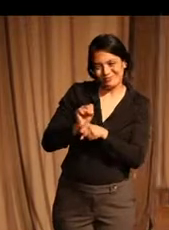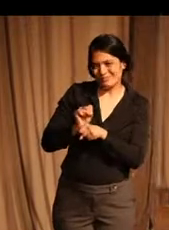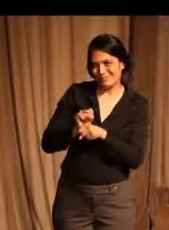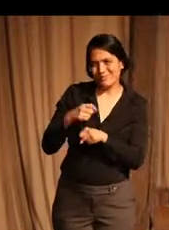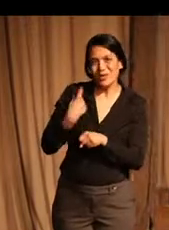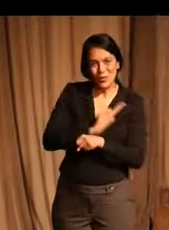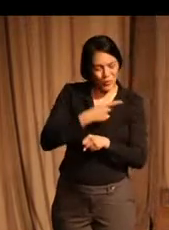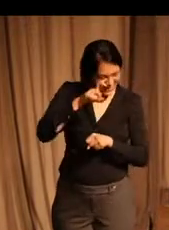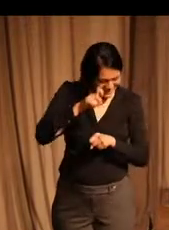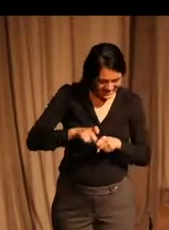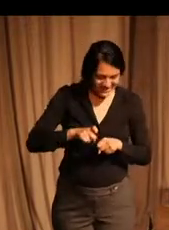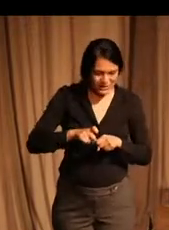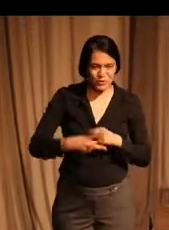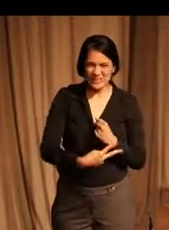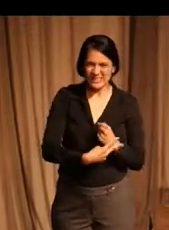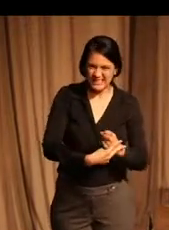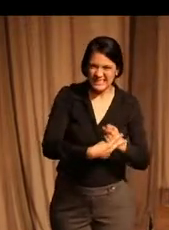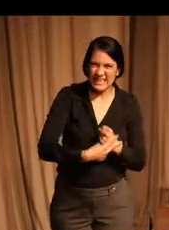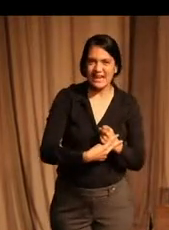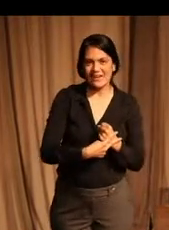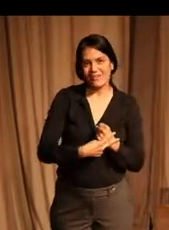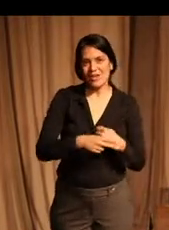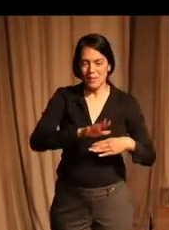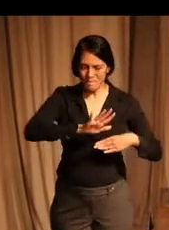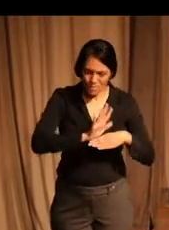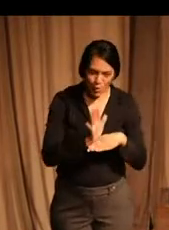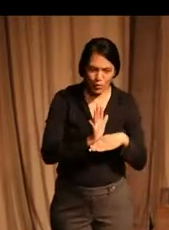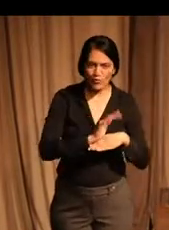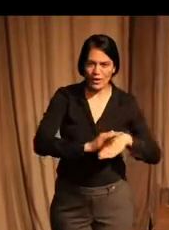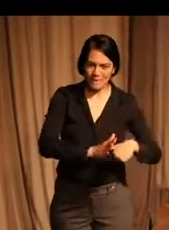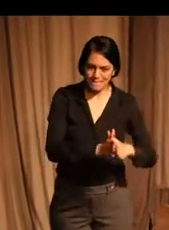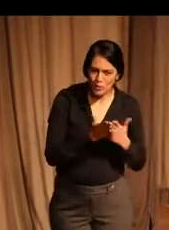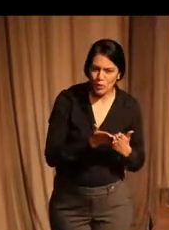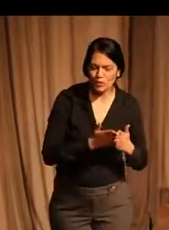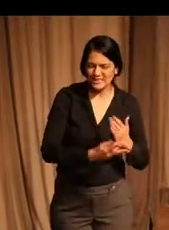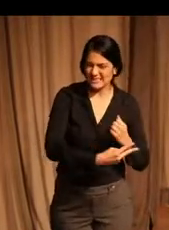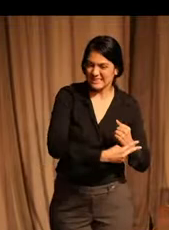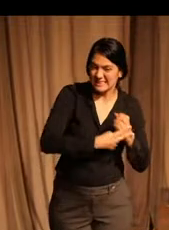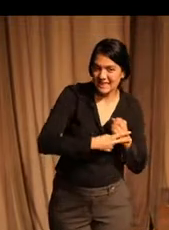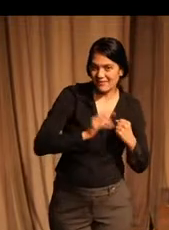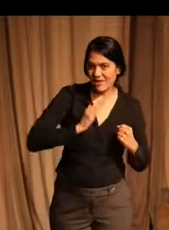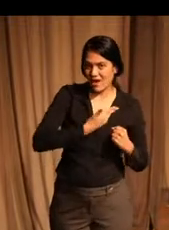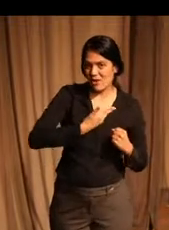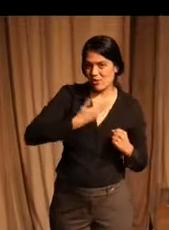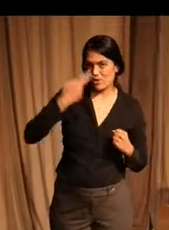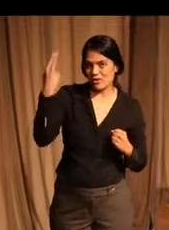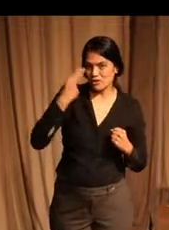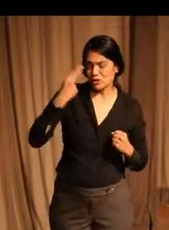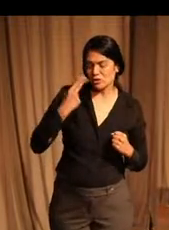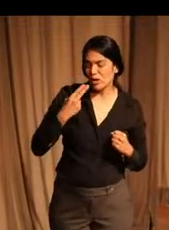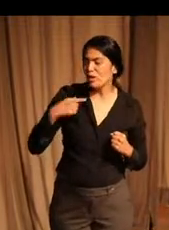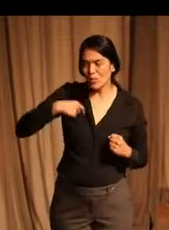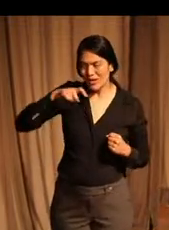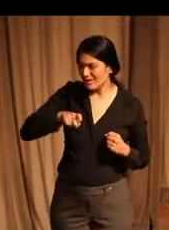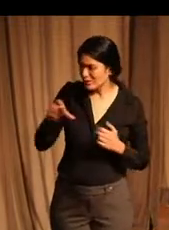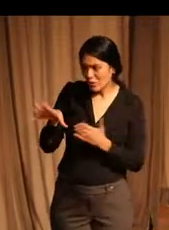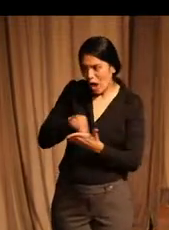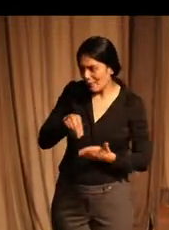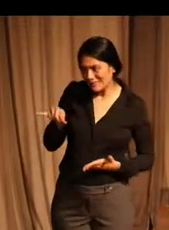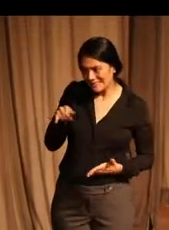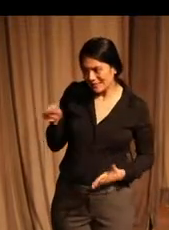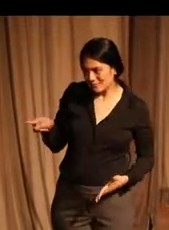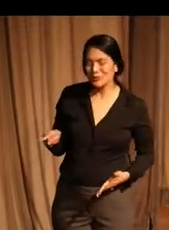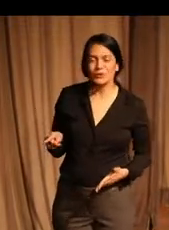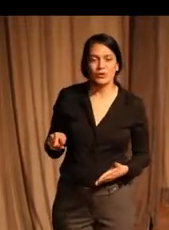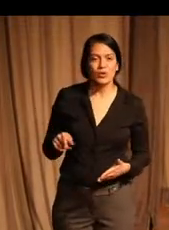canonizing ourselves, that we're getting into the archives. You know, if there are, you know, black folks with means out there, you need